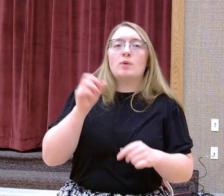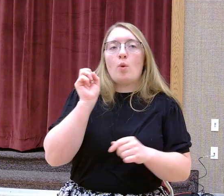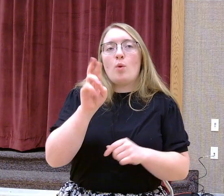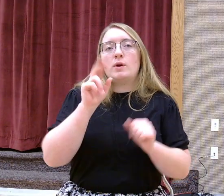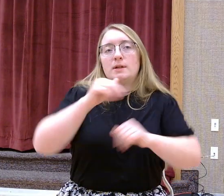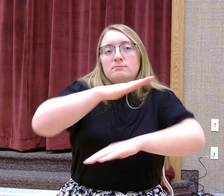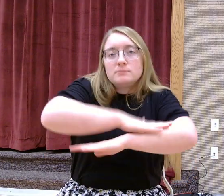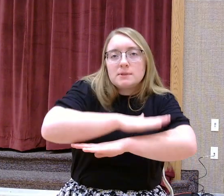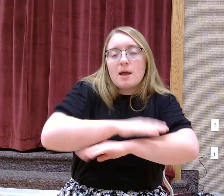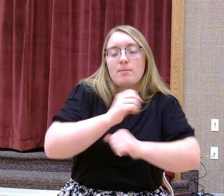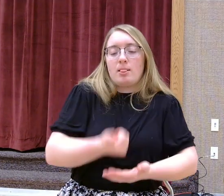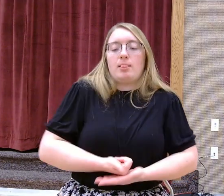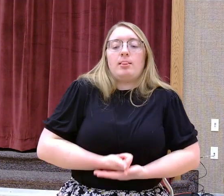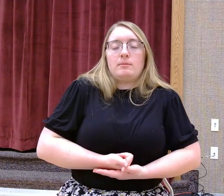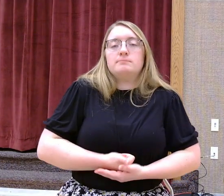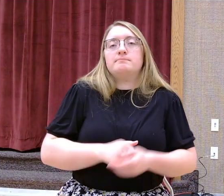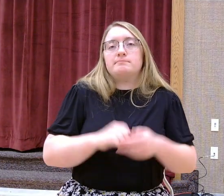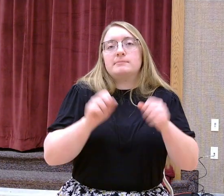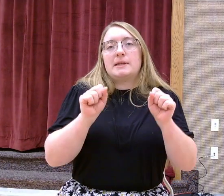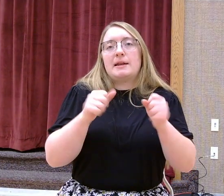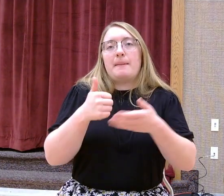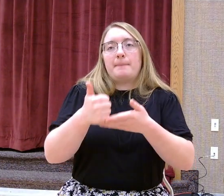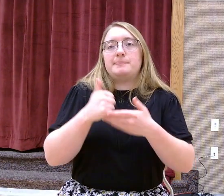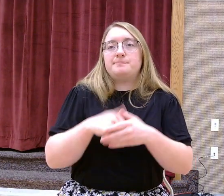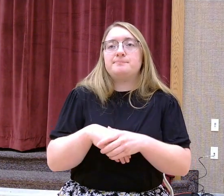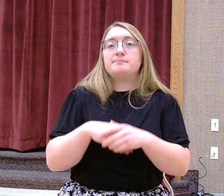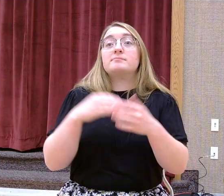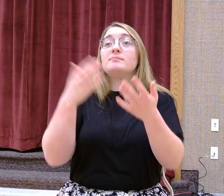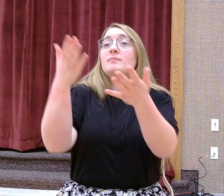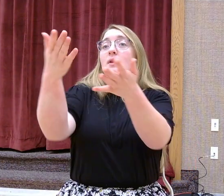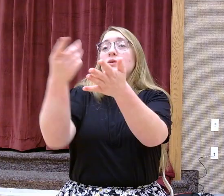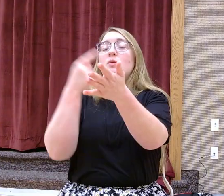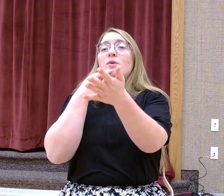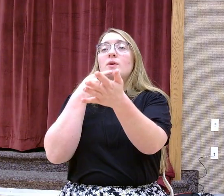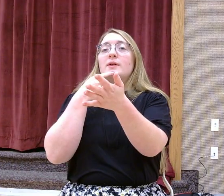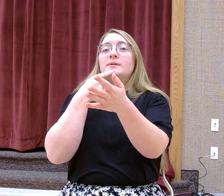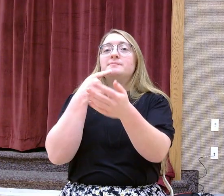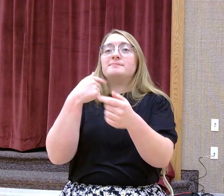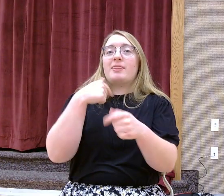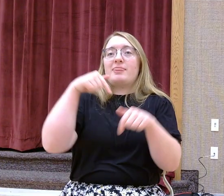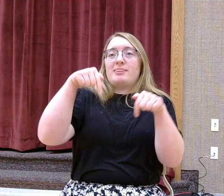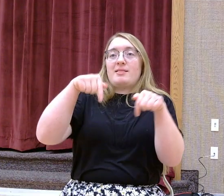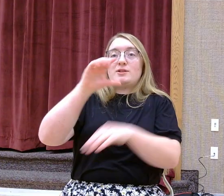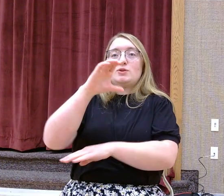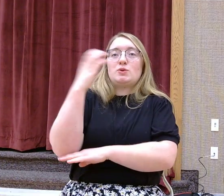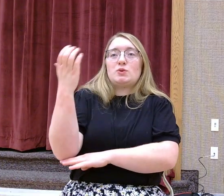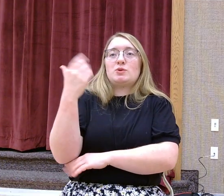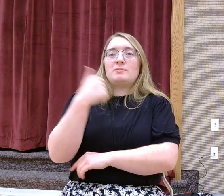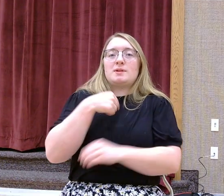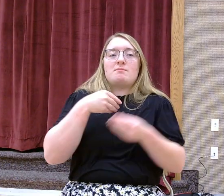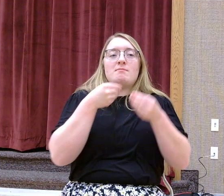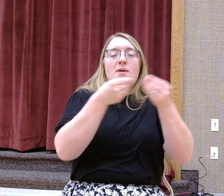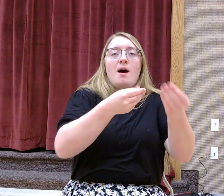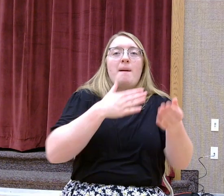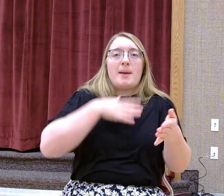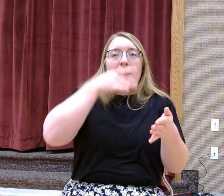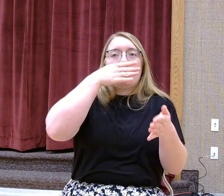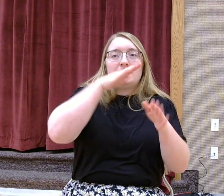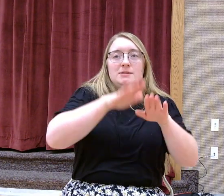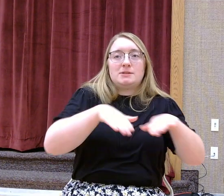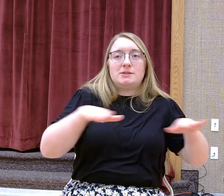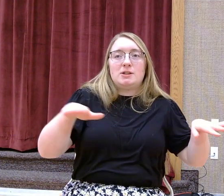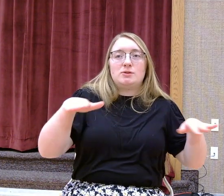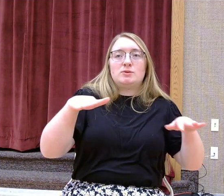on your stomach to try and get it out. So for this Christmas, I bought each of my children one of those